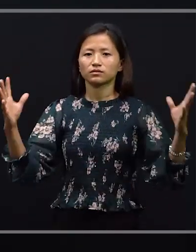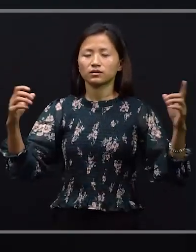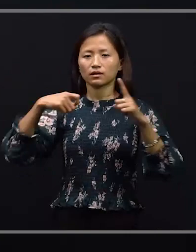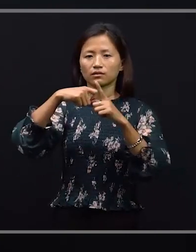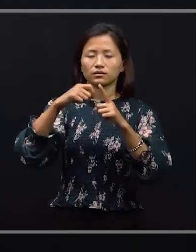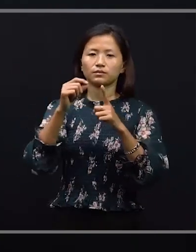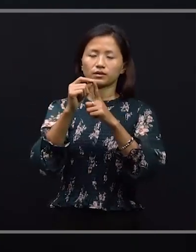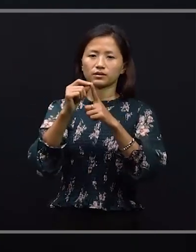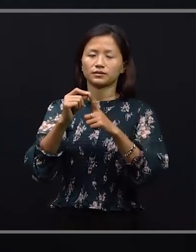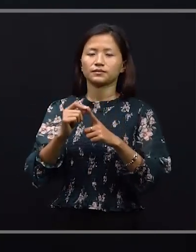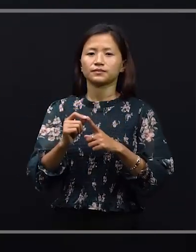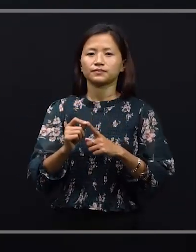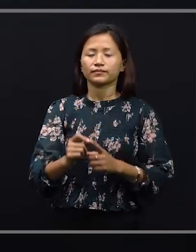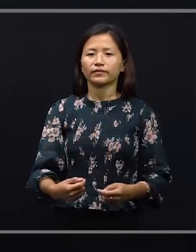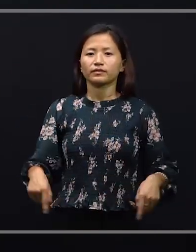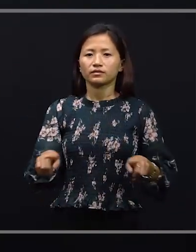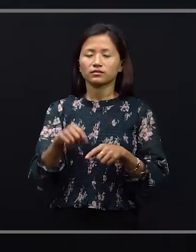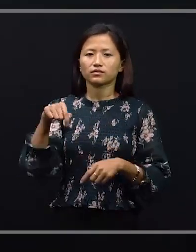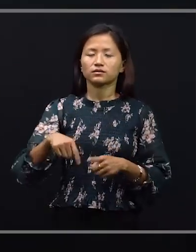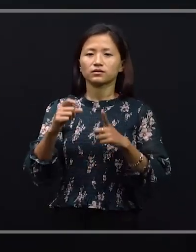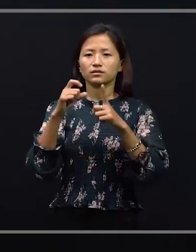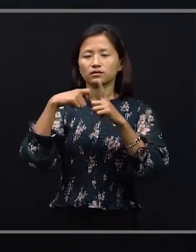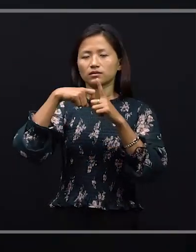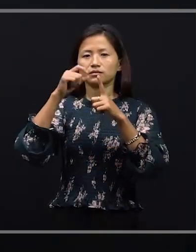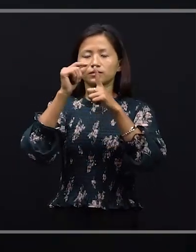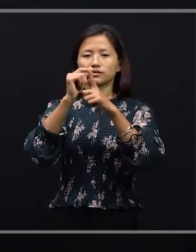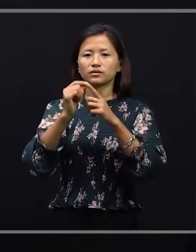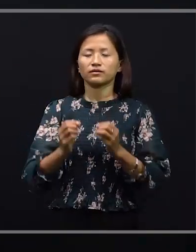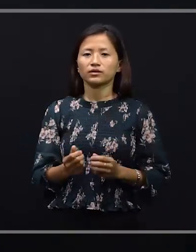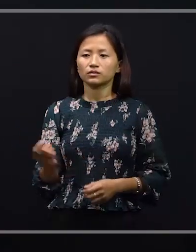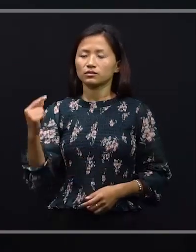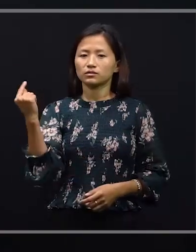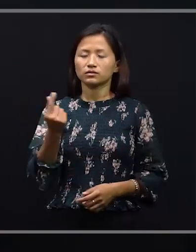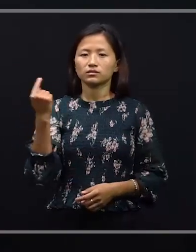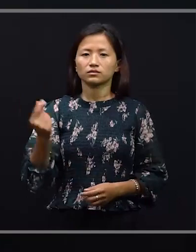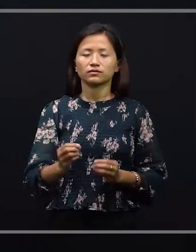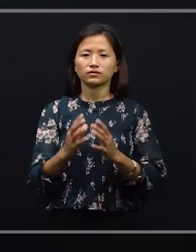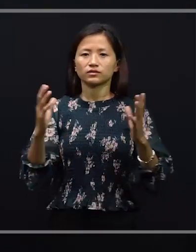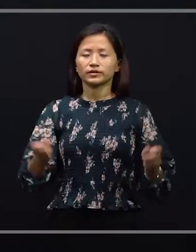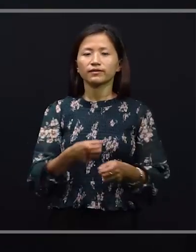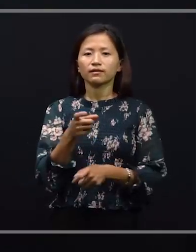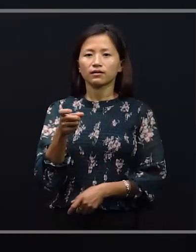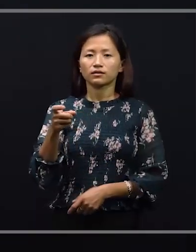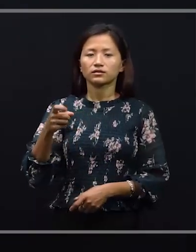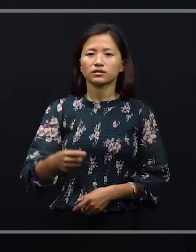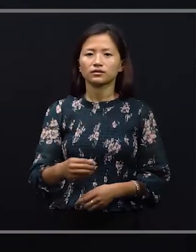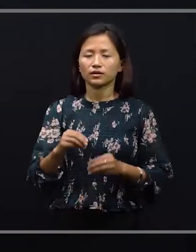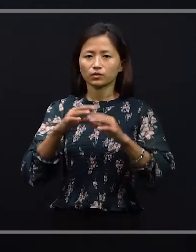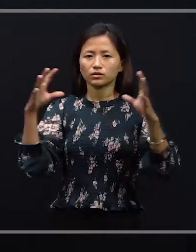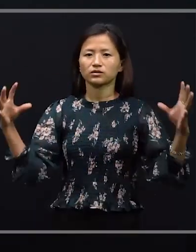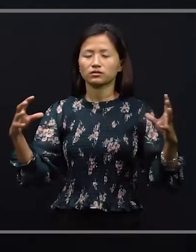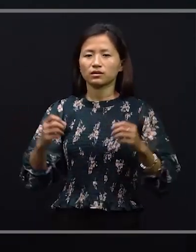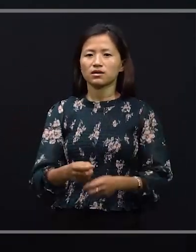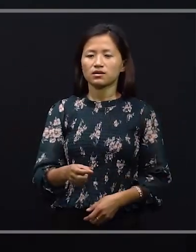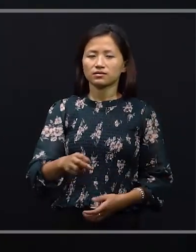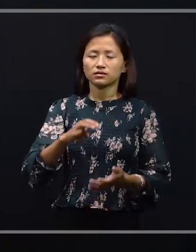Khadar party, and this Khadar party, using those funds, they bought guns and ammunition, and they used to